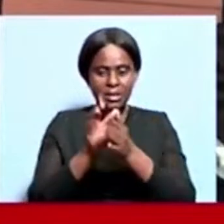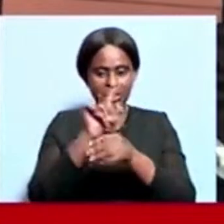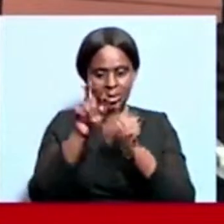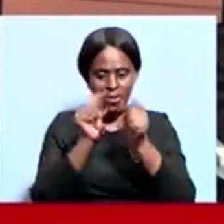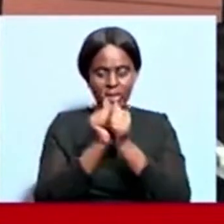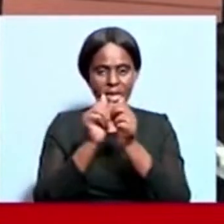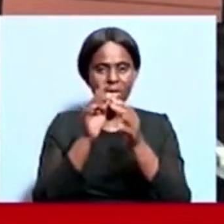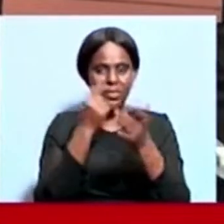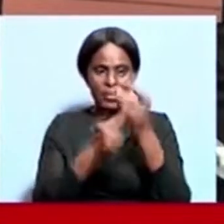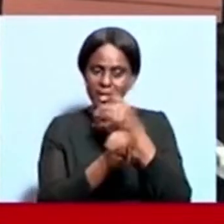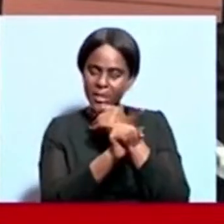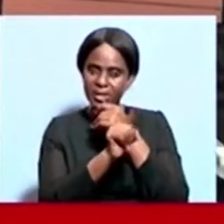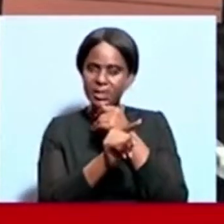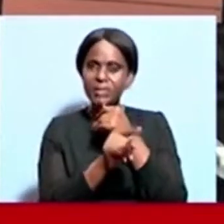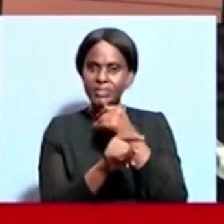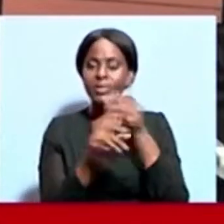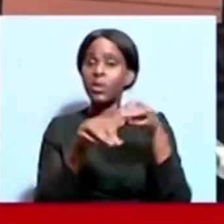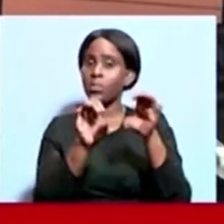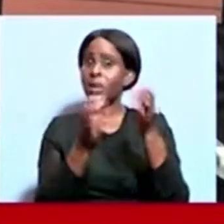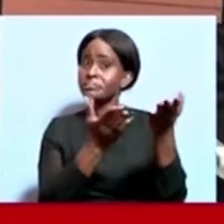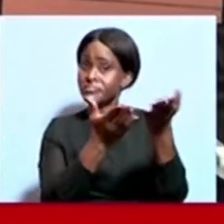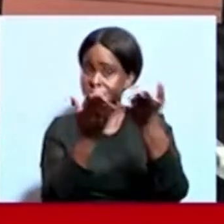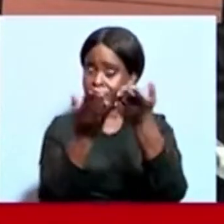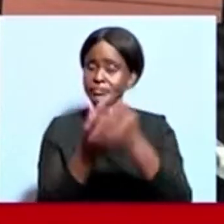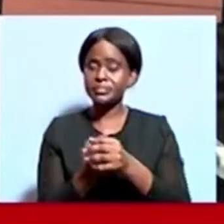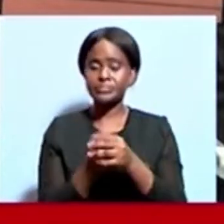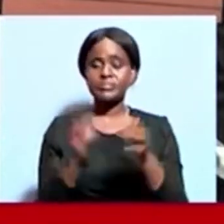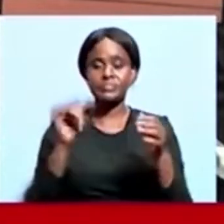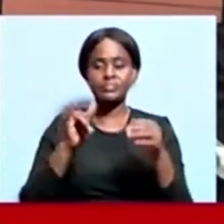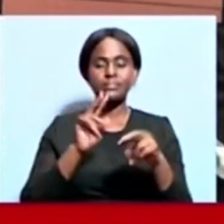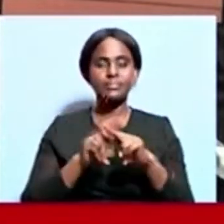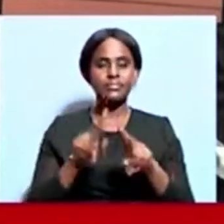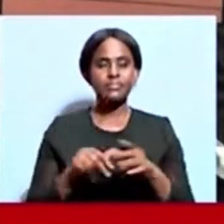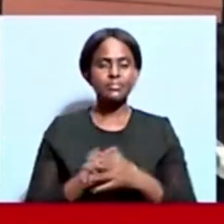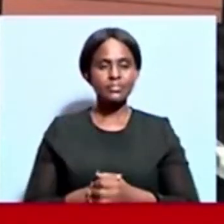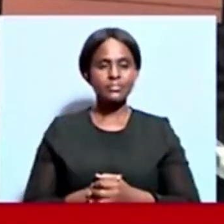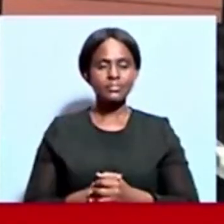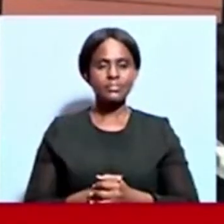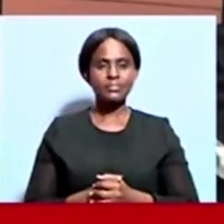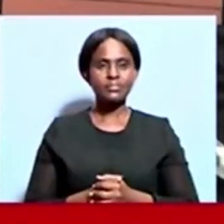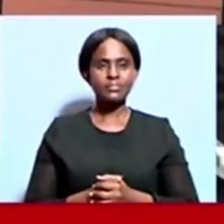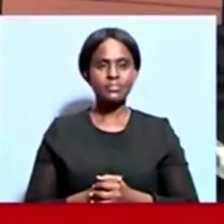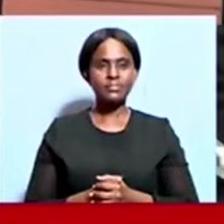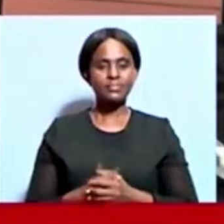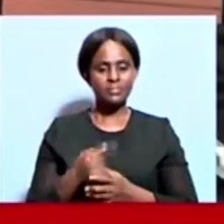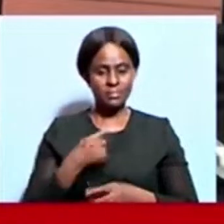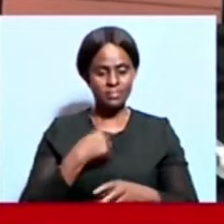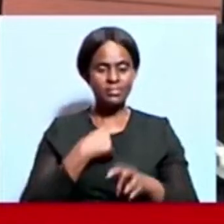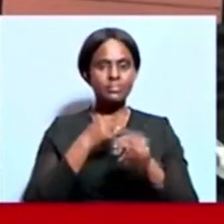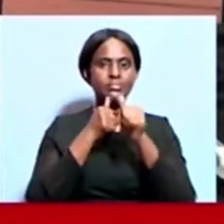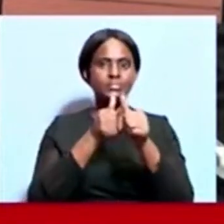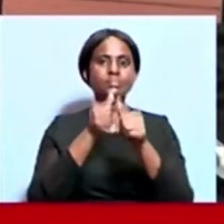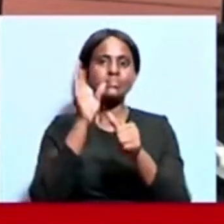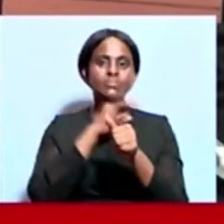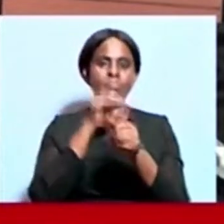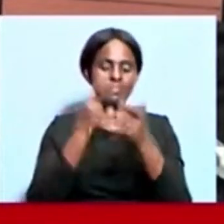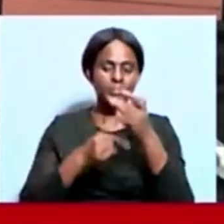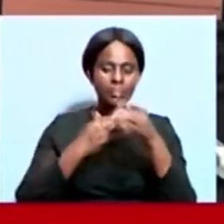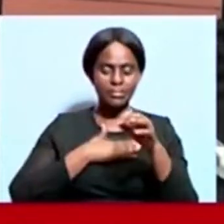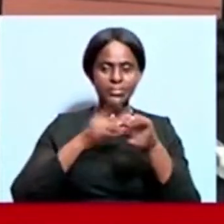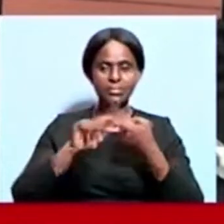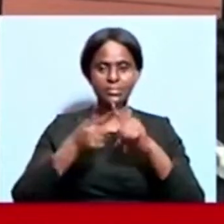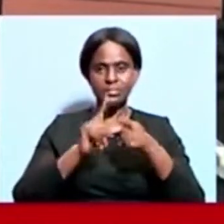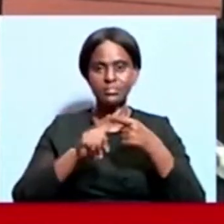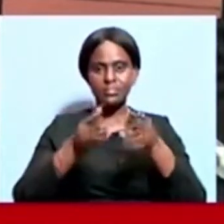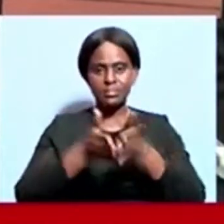the query is. Go ahead. Yes, Chair. I actually followed what my colleague asked,